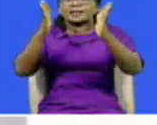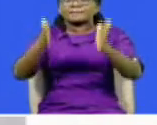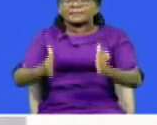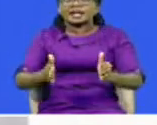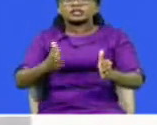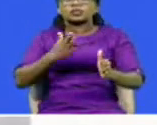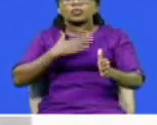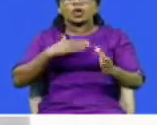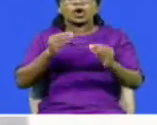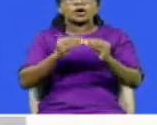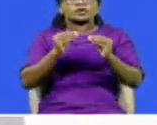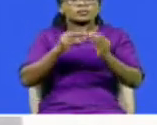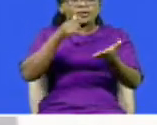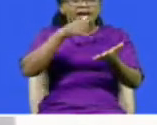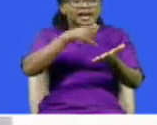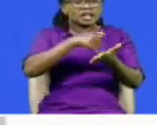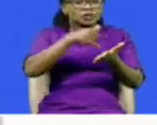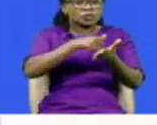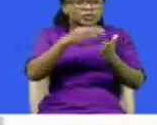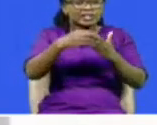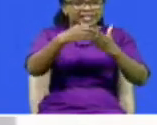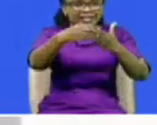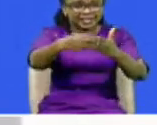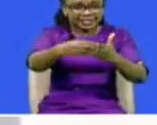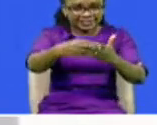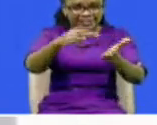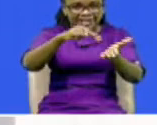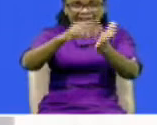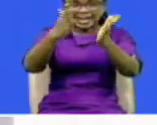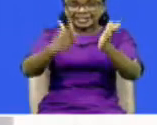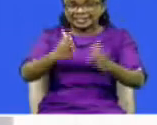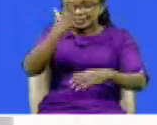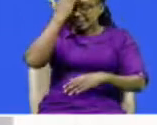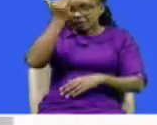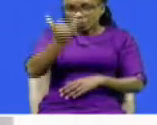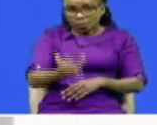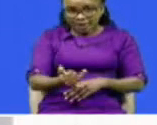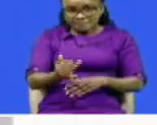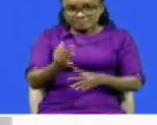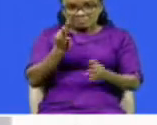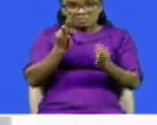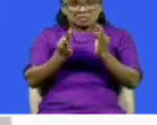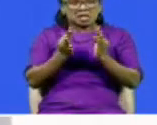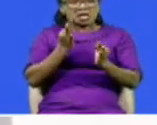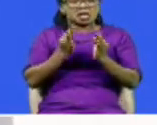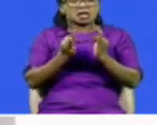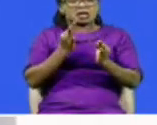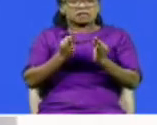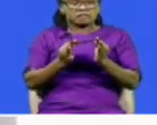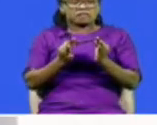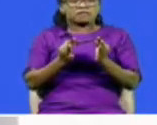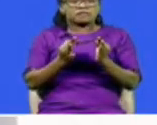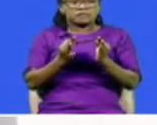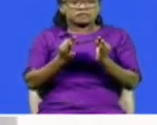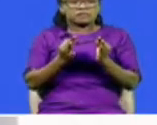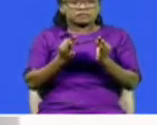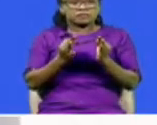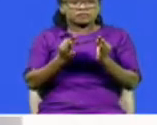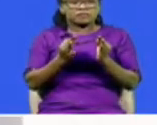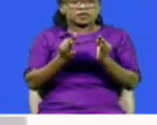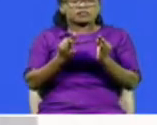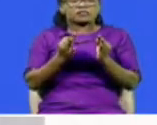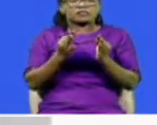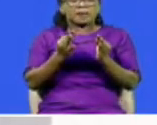reach, including the leading candidates, so that if they lose and they are causing a lot